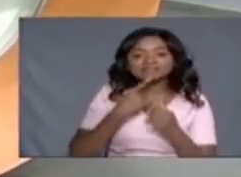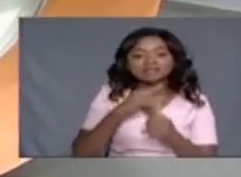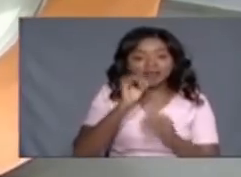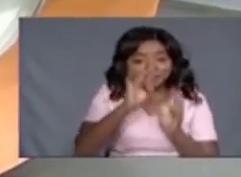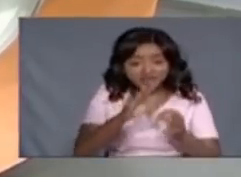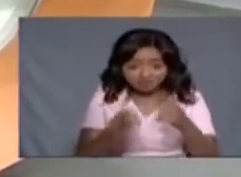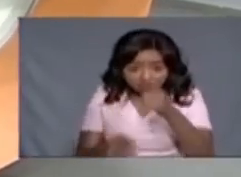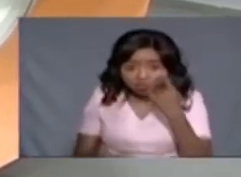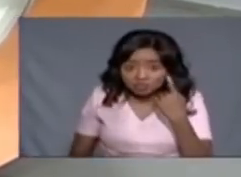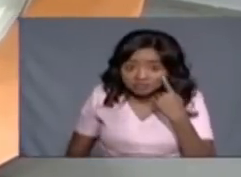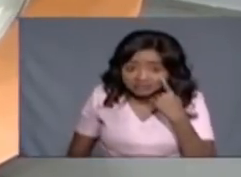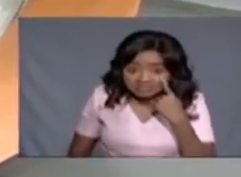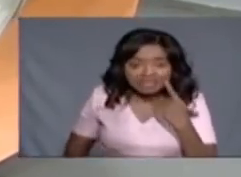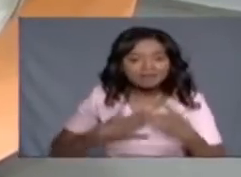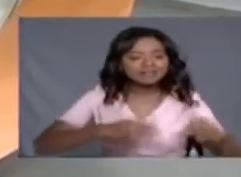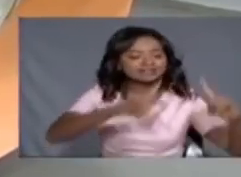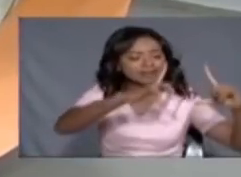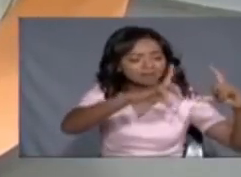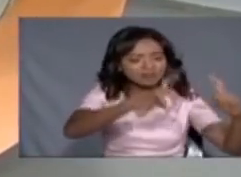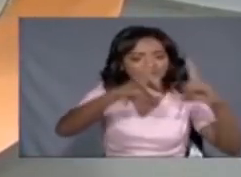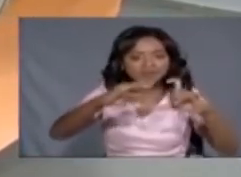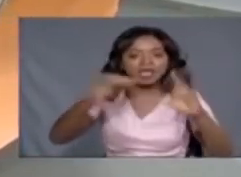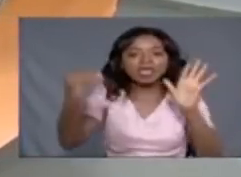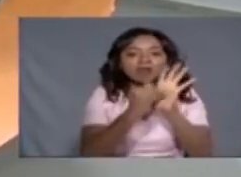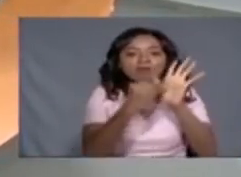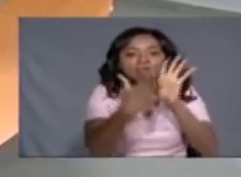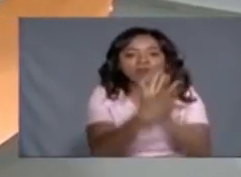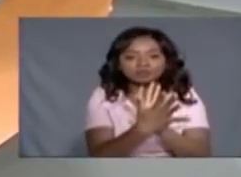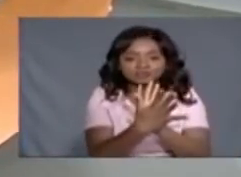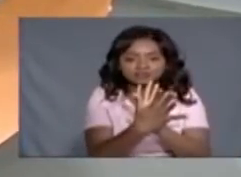locusts, take pictures and post.